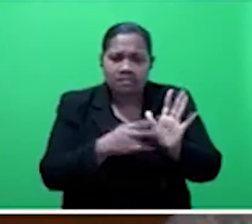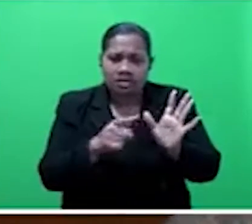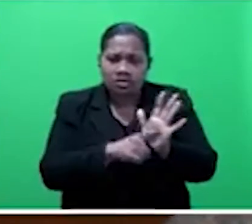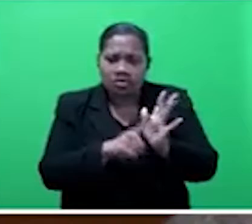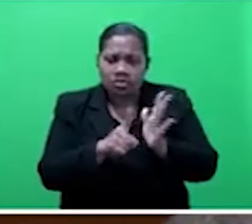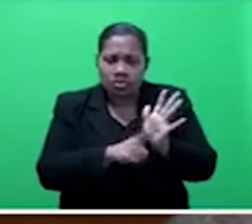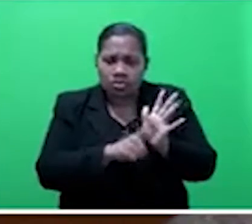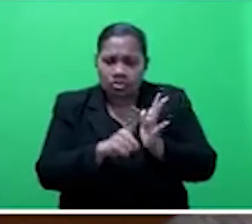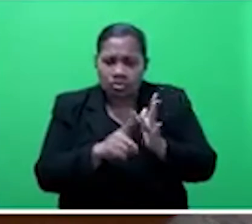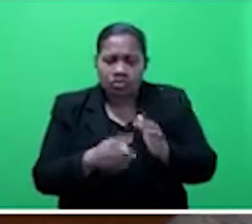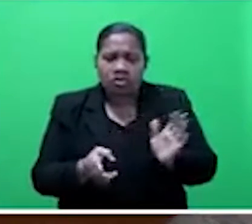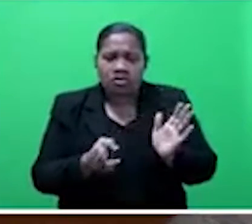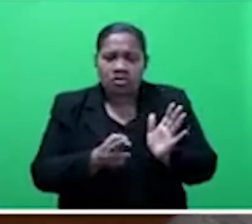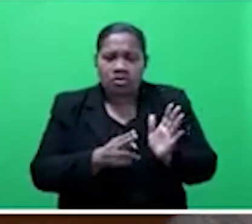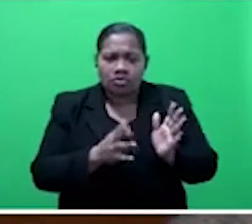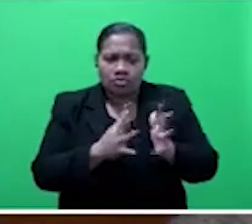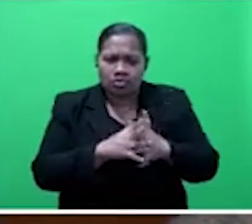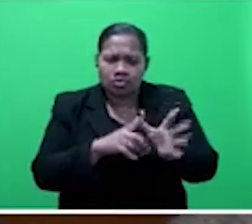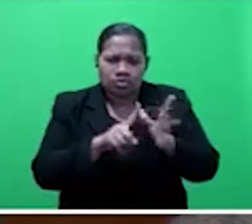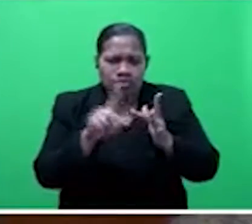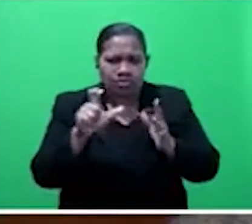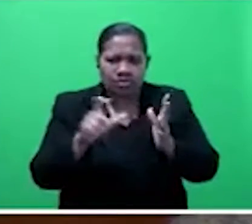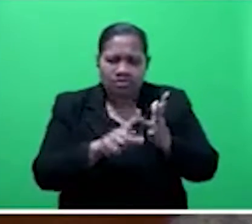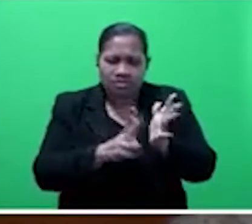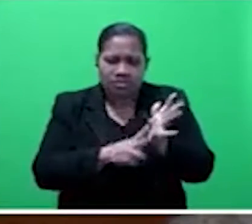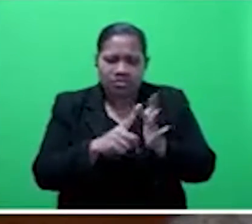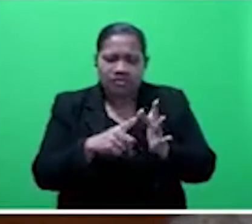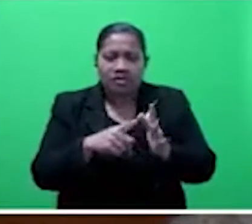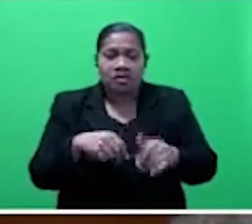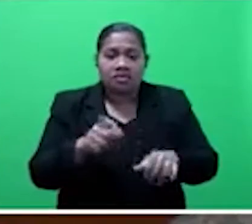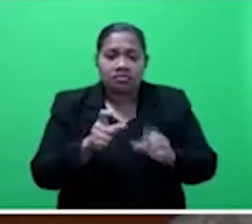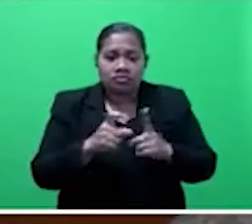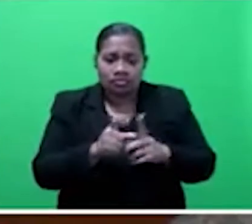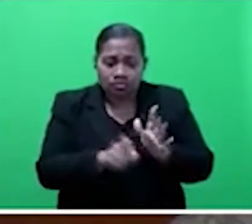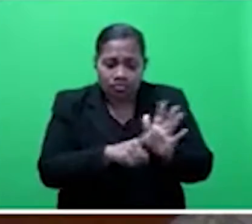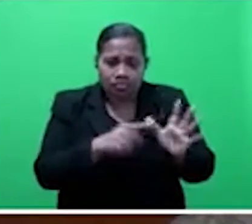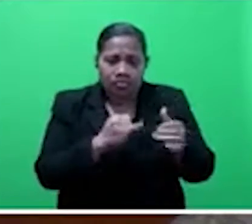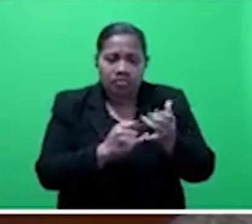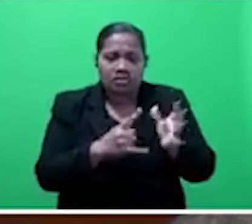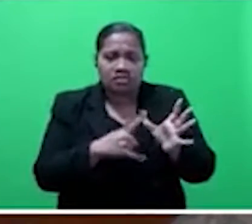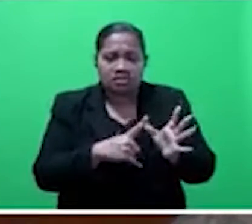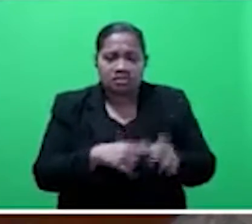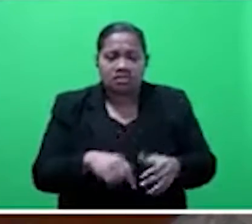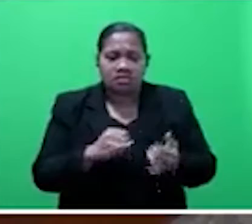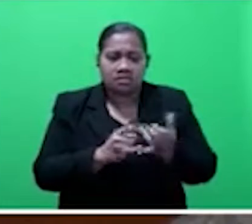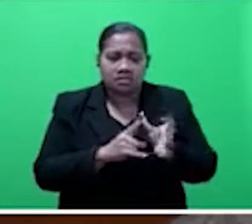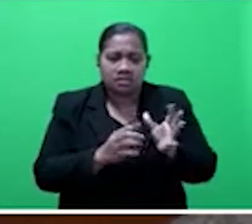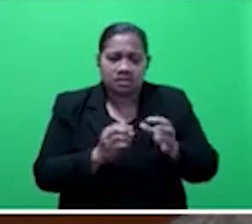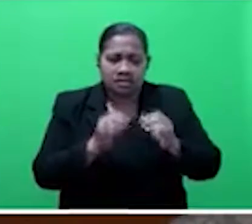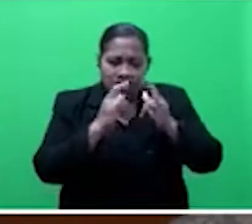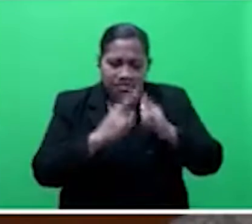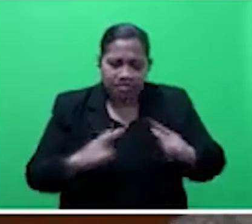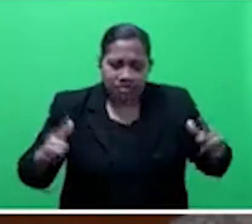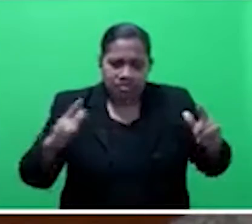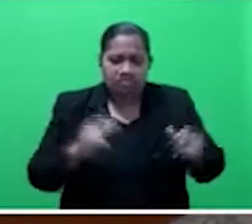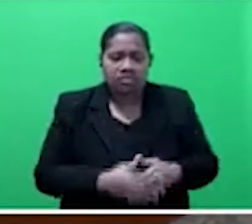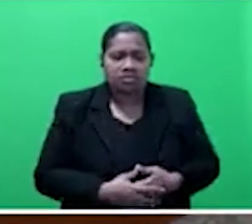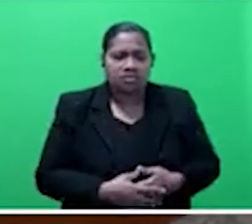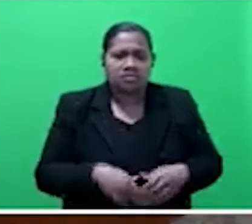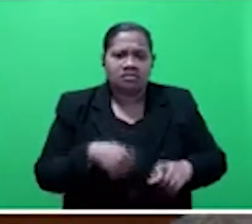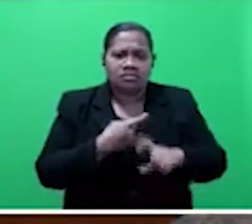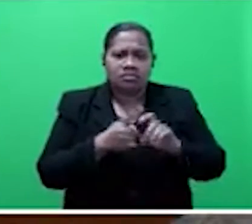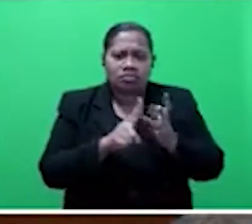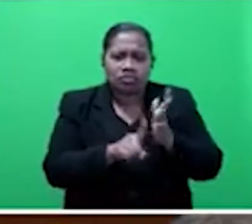Drasa, Sambeto, Siaganga, Riketi, Nasarawanga, Koralevu,